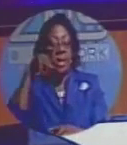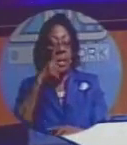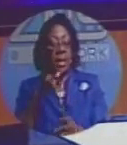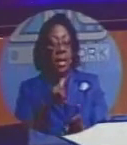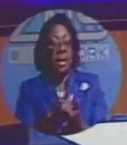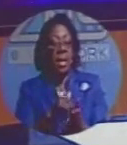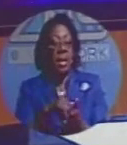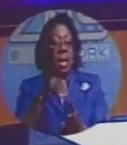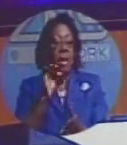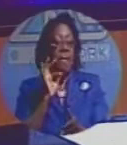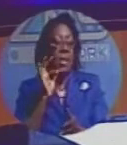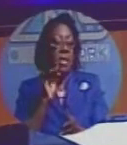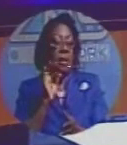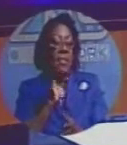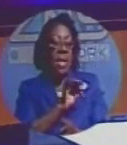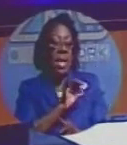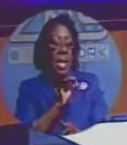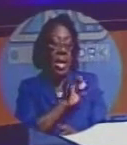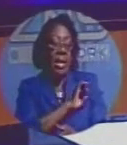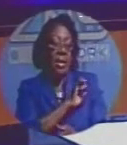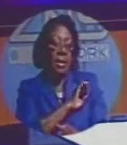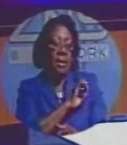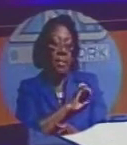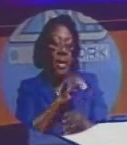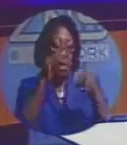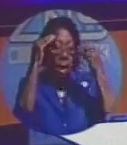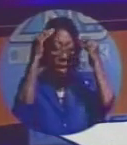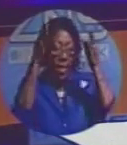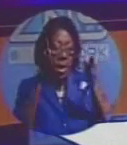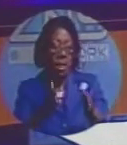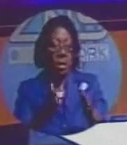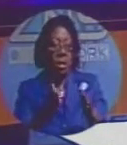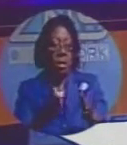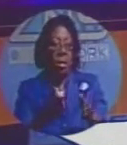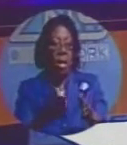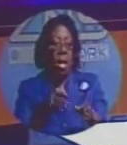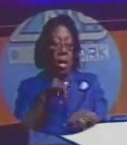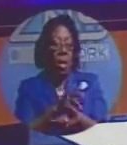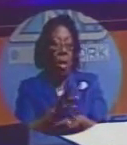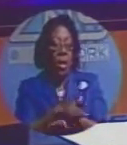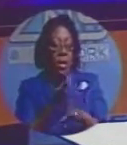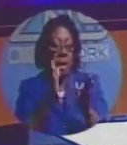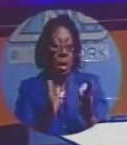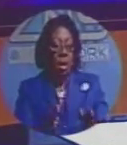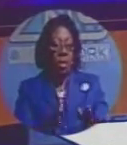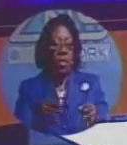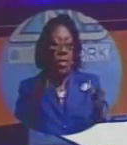that Bishop Ellis has been a mentor and counselor to thousands of people in the Bahamas as well.